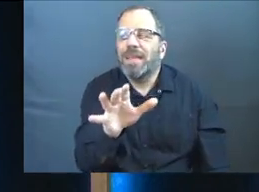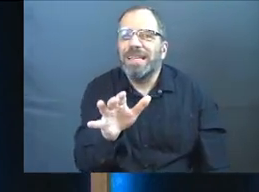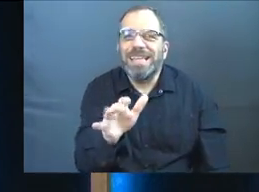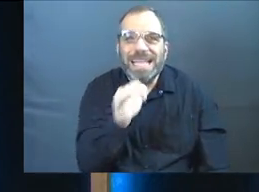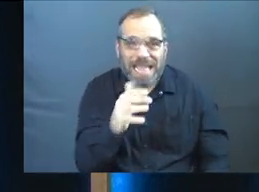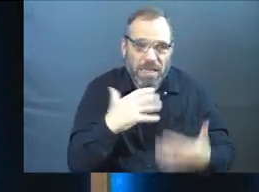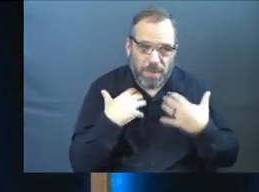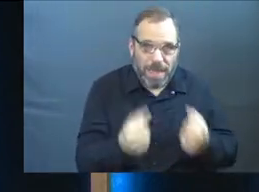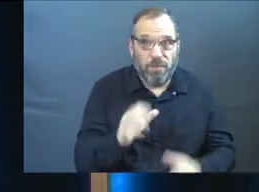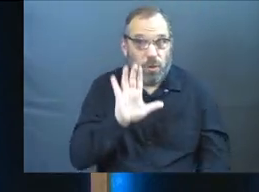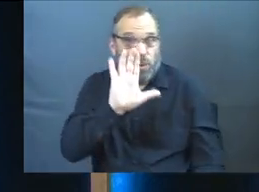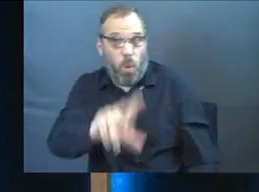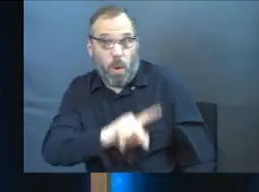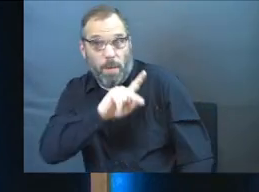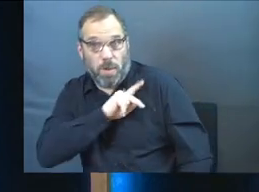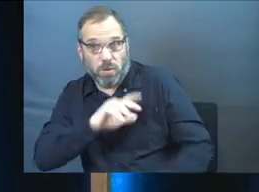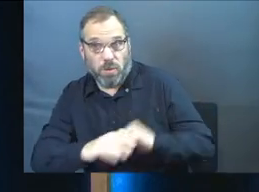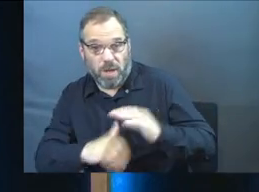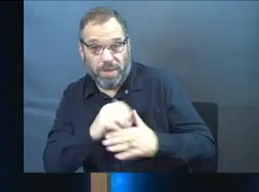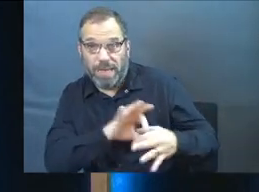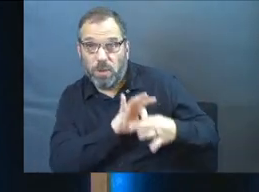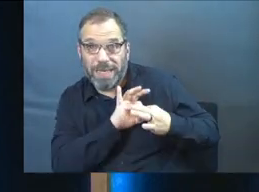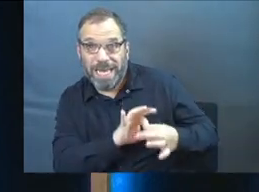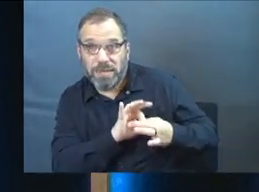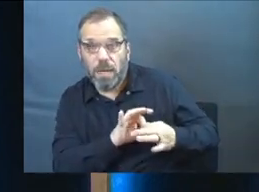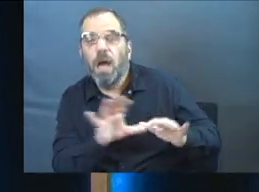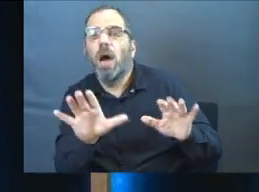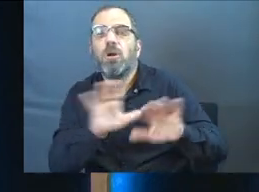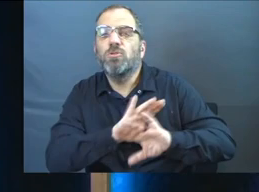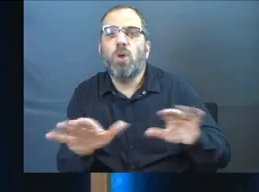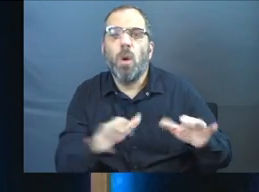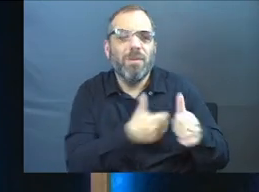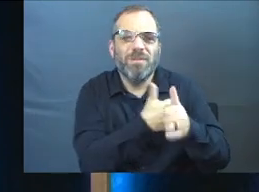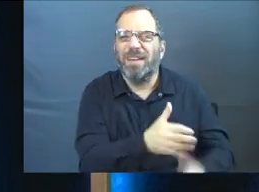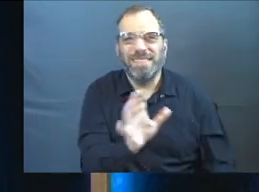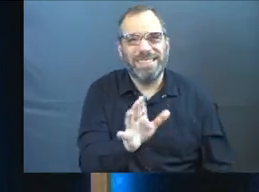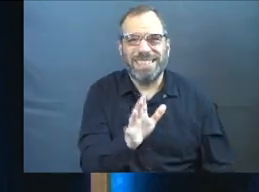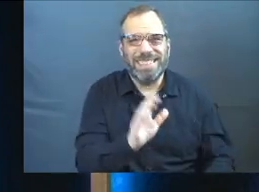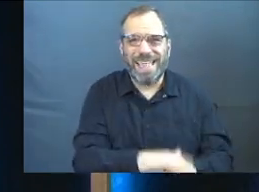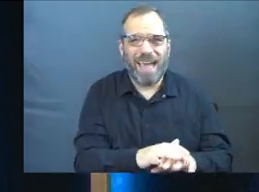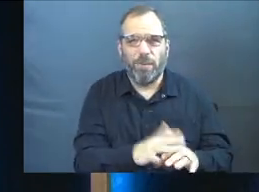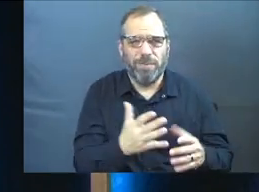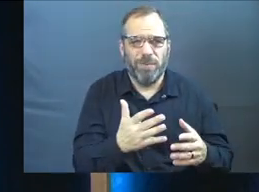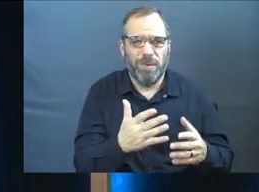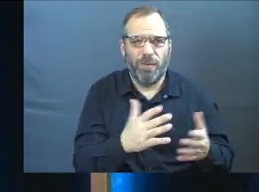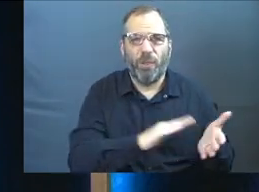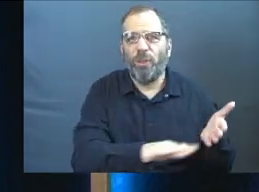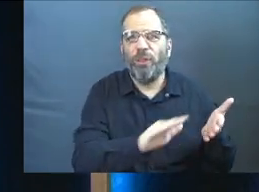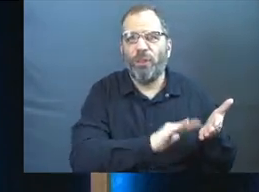just to be healthy for your personal comfort in the relationship. Don't go down that road because that'll talk you out of it.